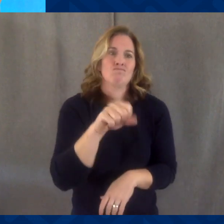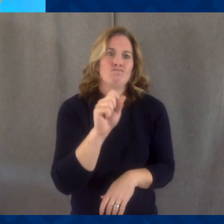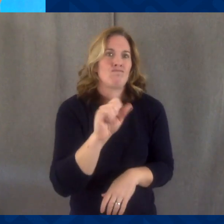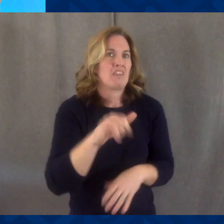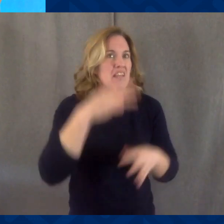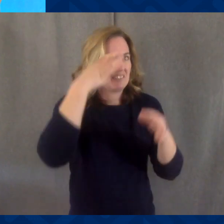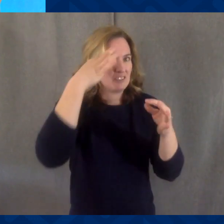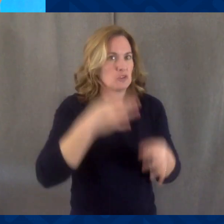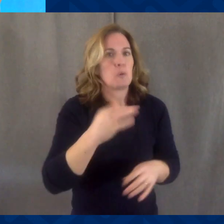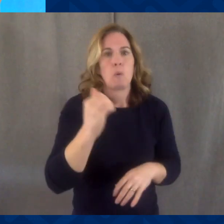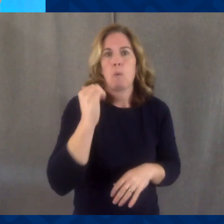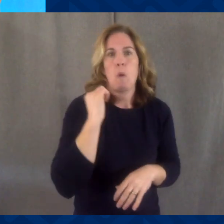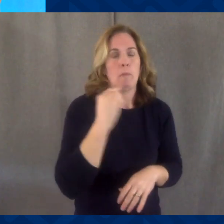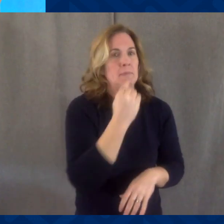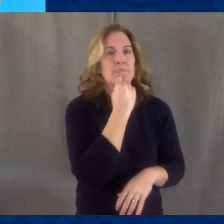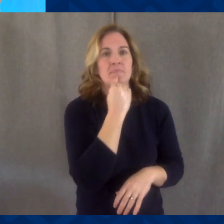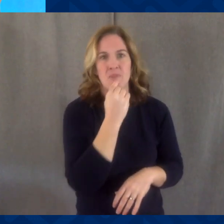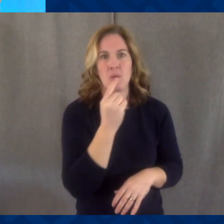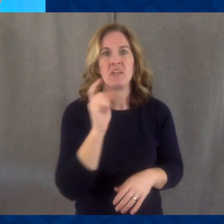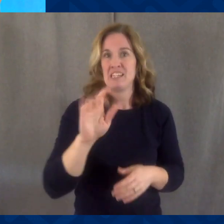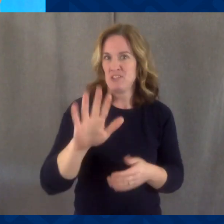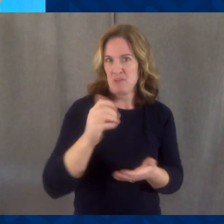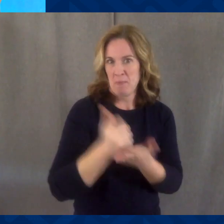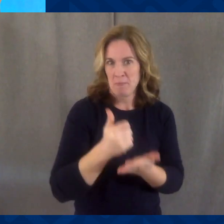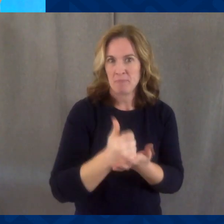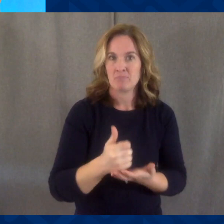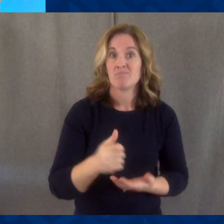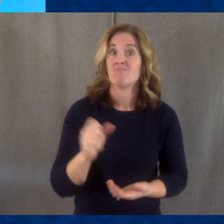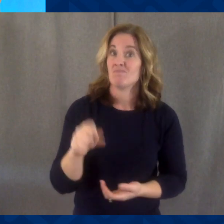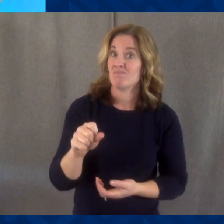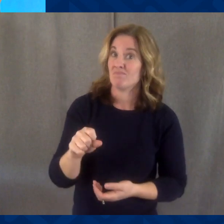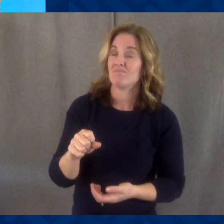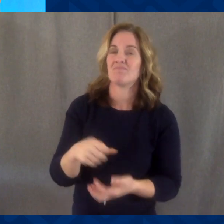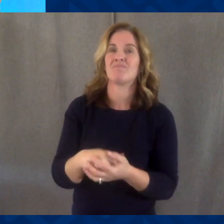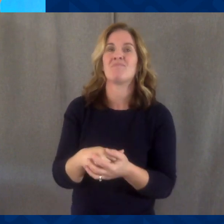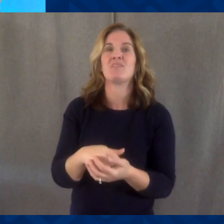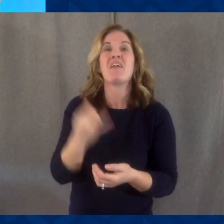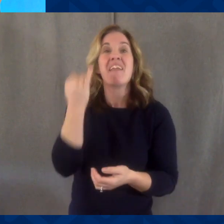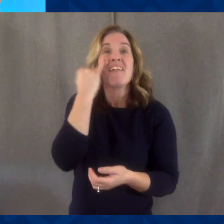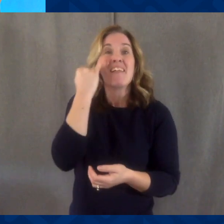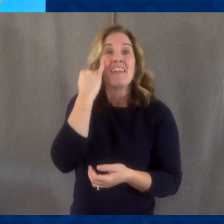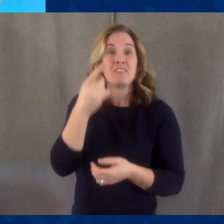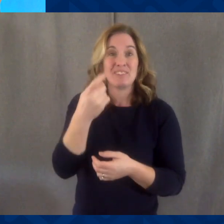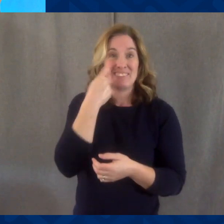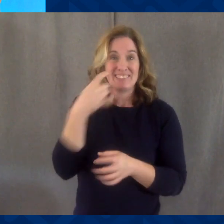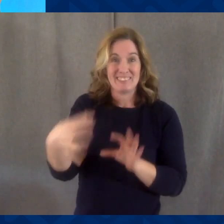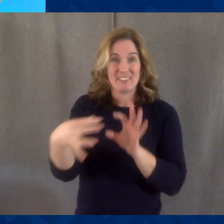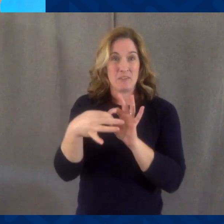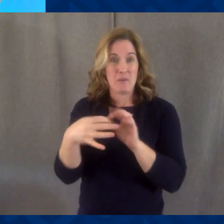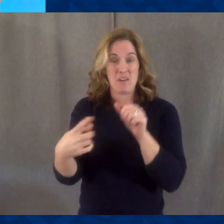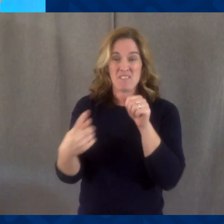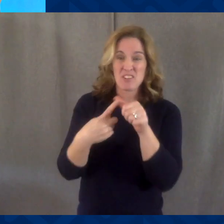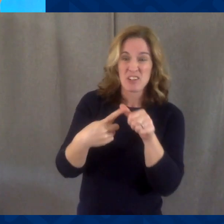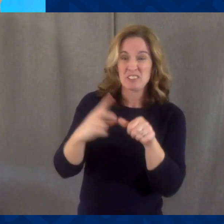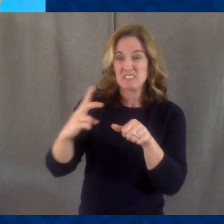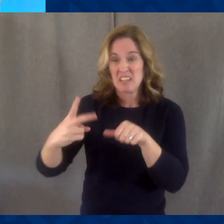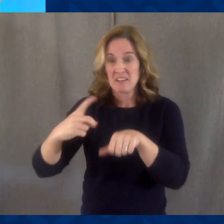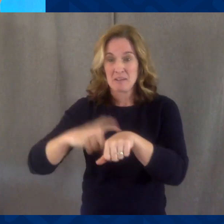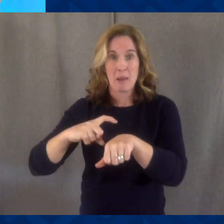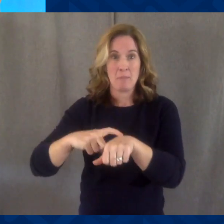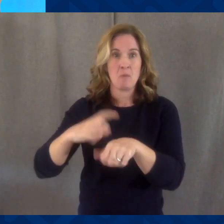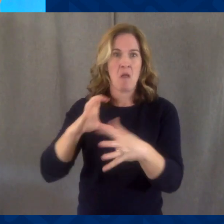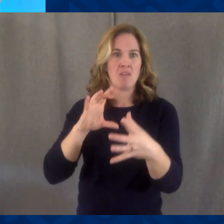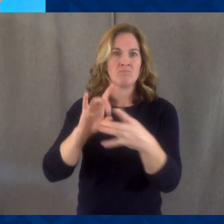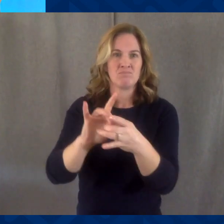decision. We need your help. We do. If you are just joining us here for the first or second time, we would love to get more connected with